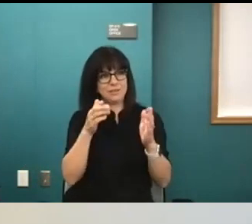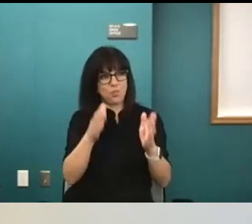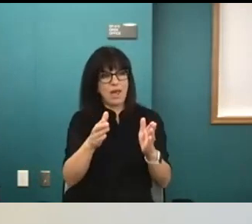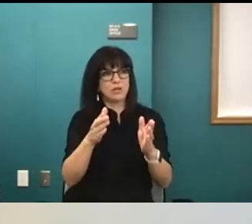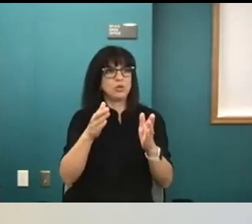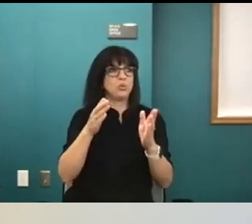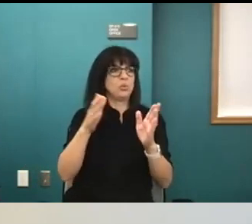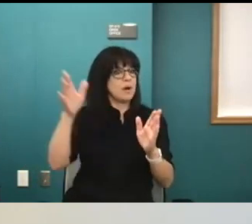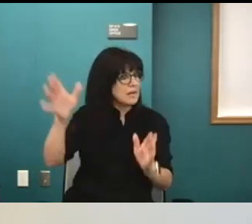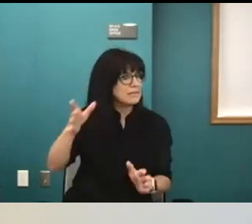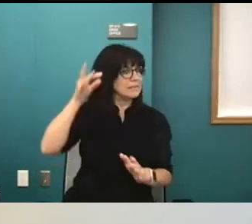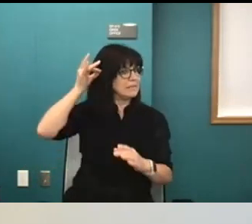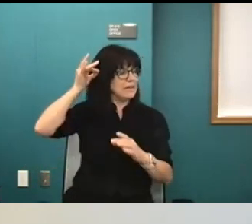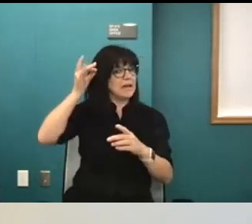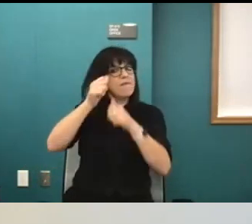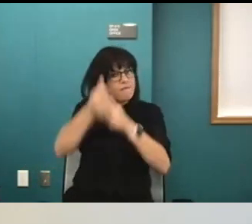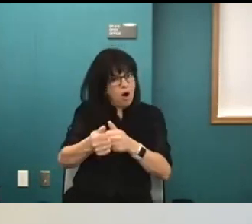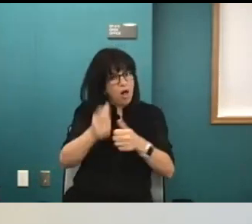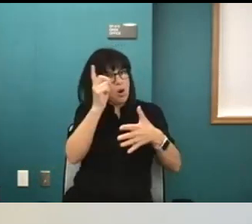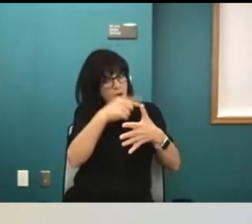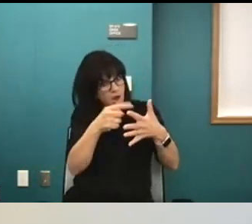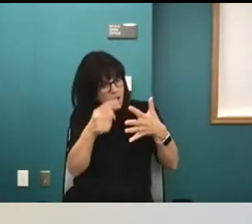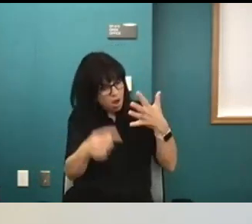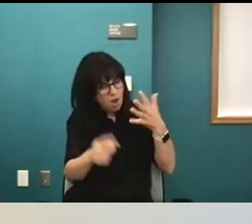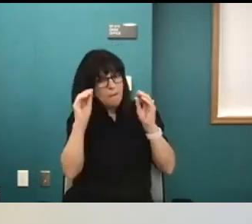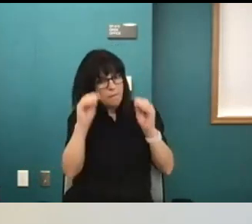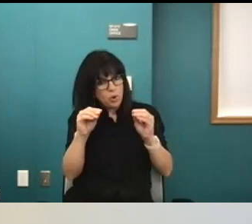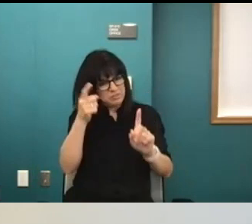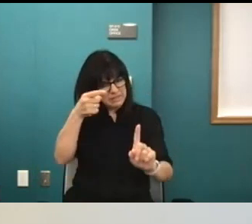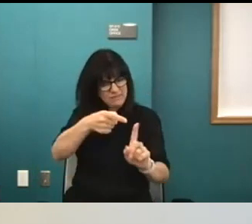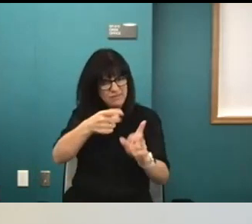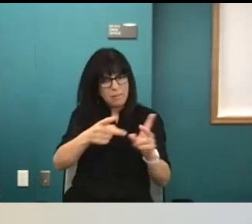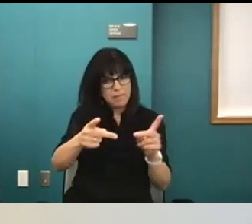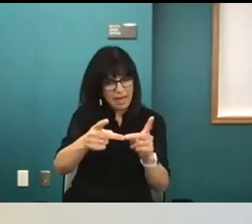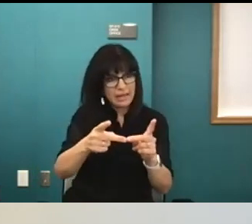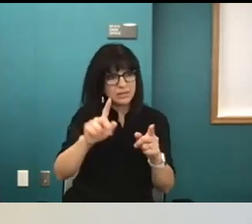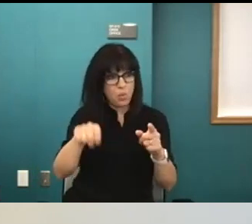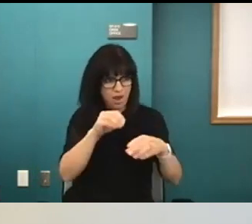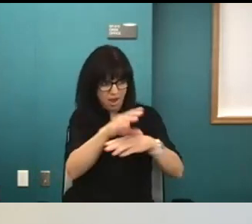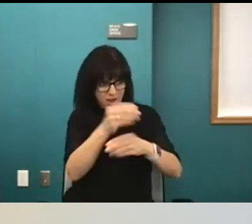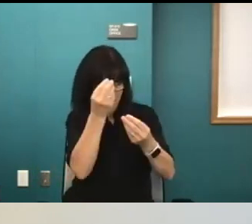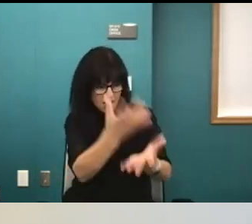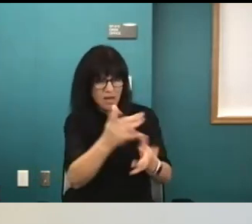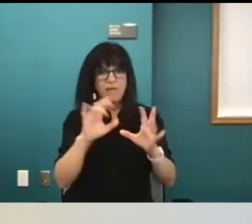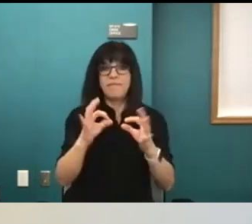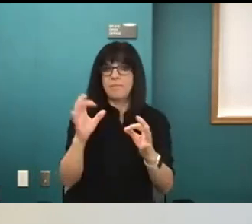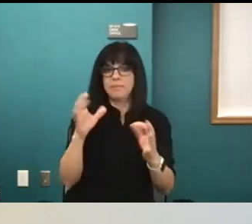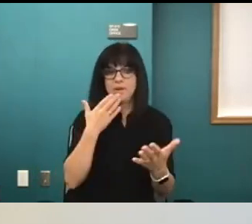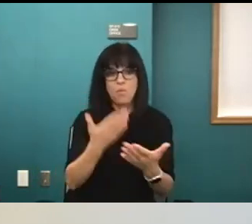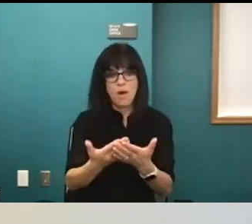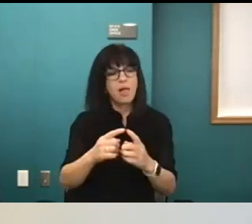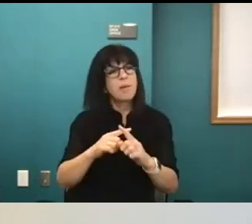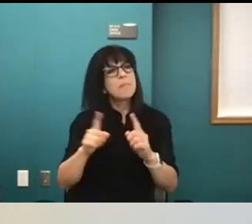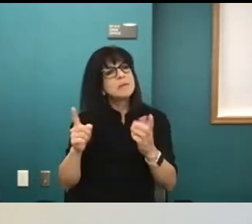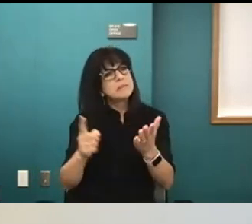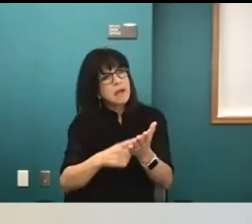I definitely recommend, this is where we need to place it. And then once that counseling was given to the families, they did really well, but sometimes it took a couple